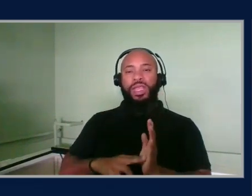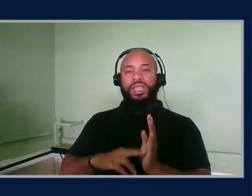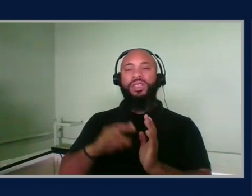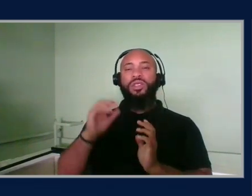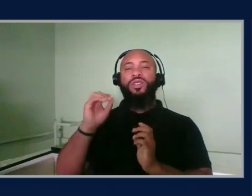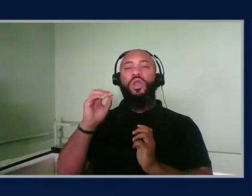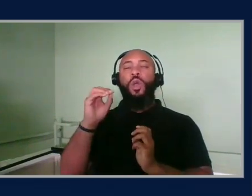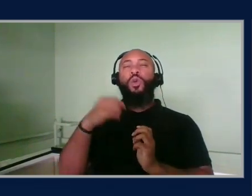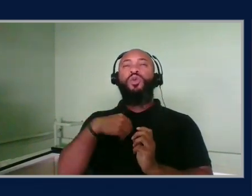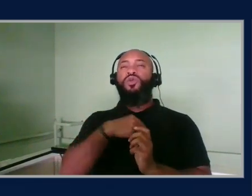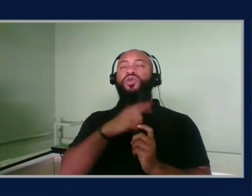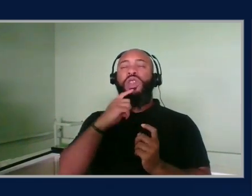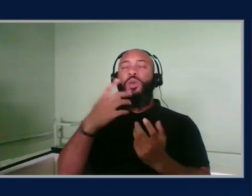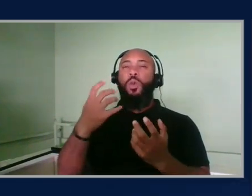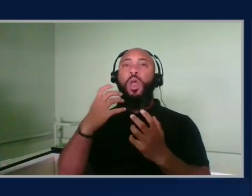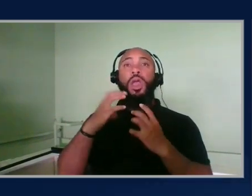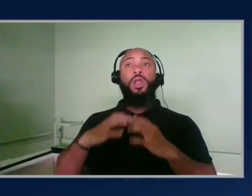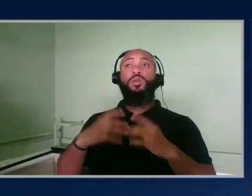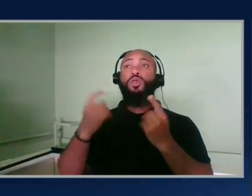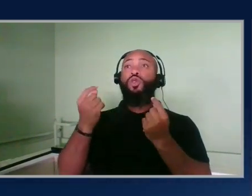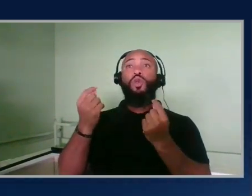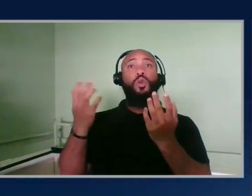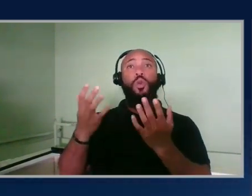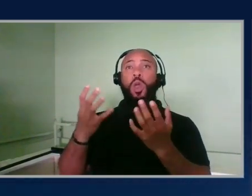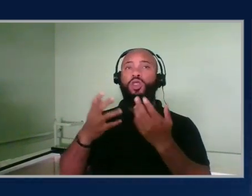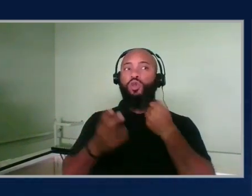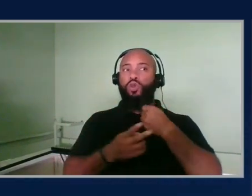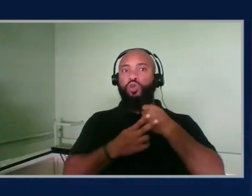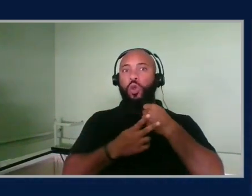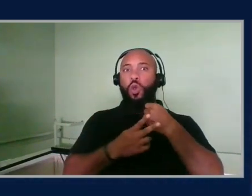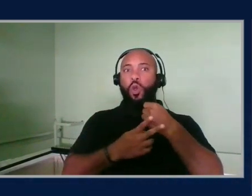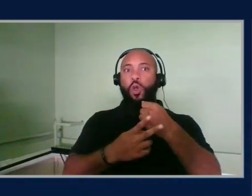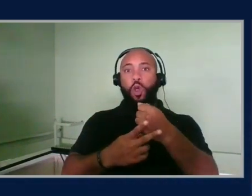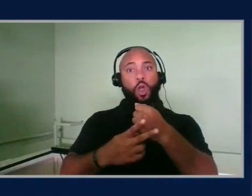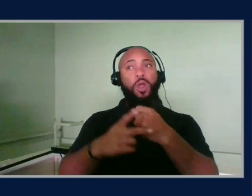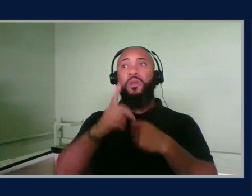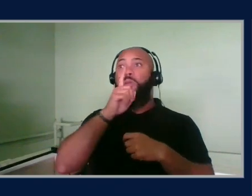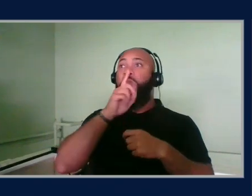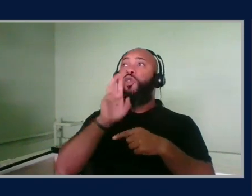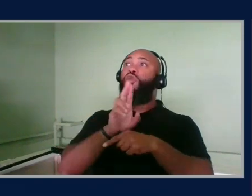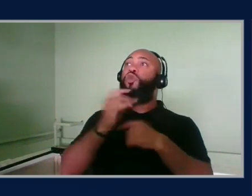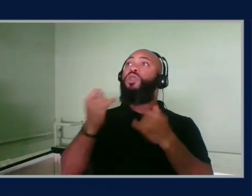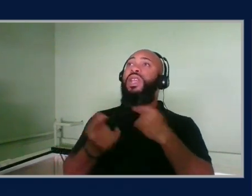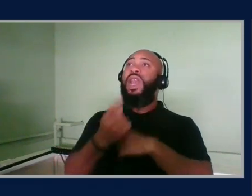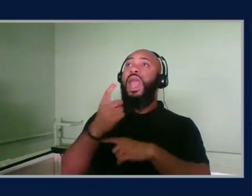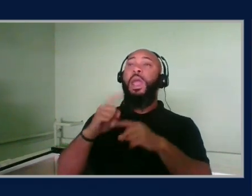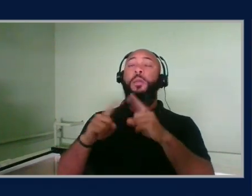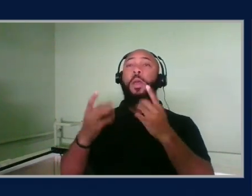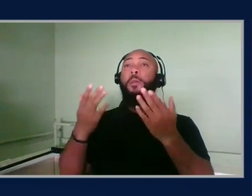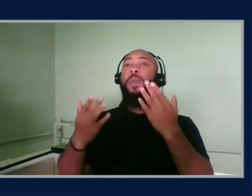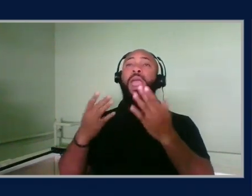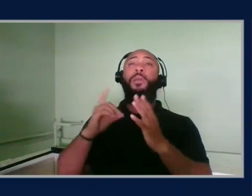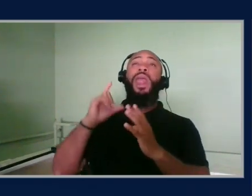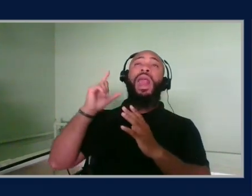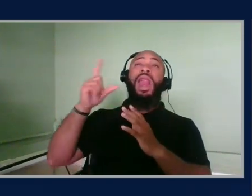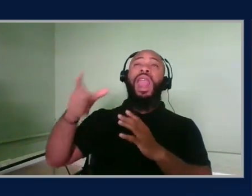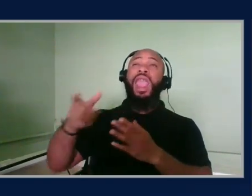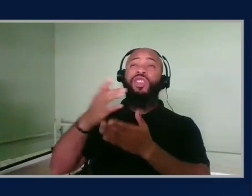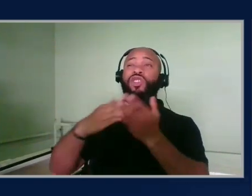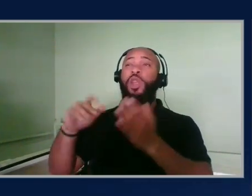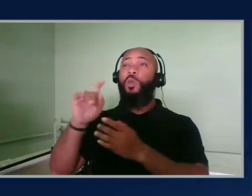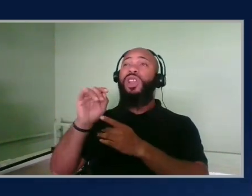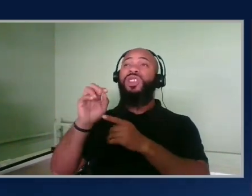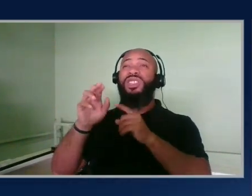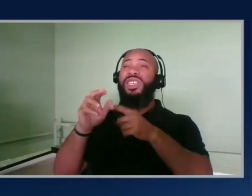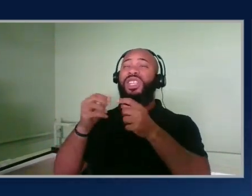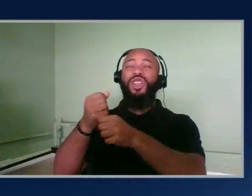this, you know, even if they're not going to use it today, maybe in like a colder archive tier, but then if they need to go back and start to